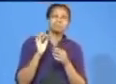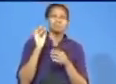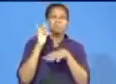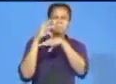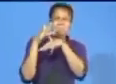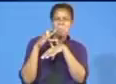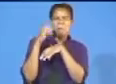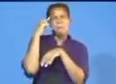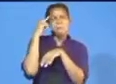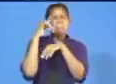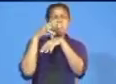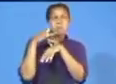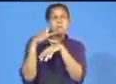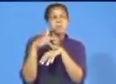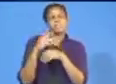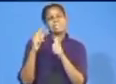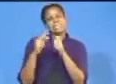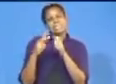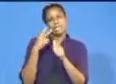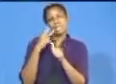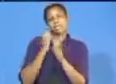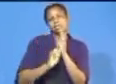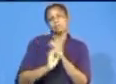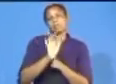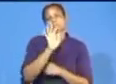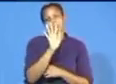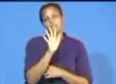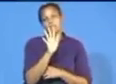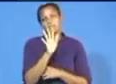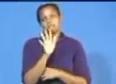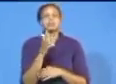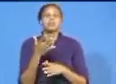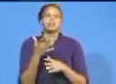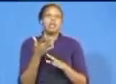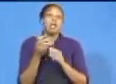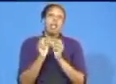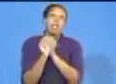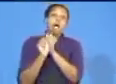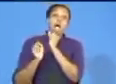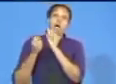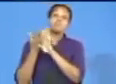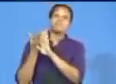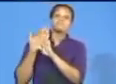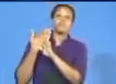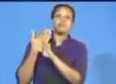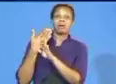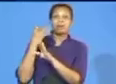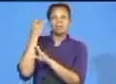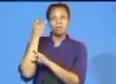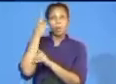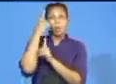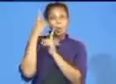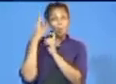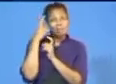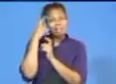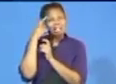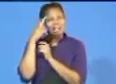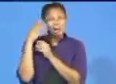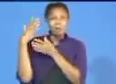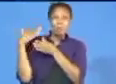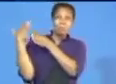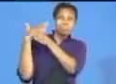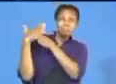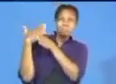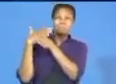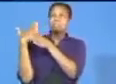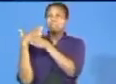like you to know that long before the quest arose in your mind, long before you became harassed and driven by this